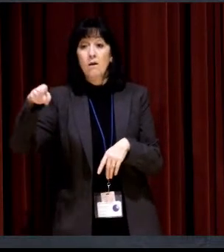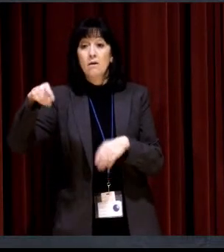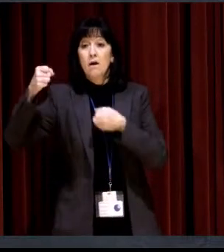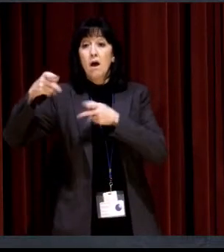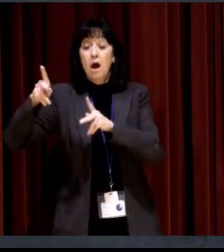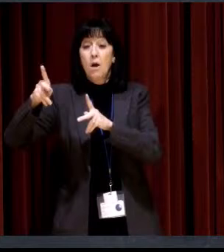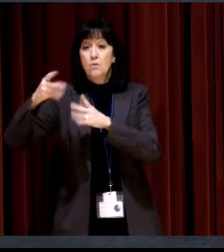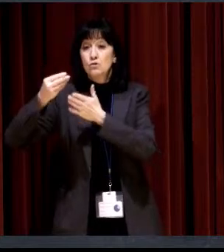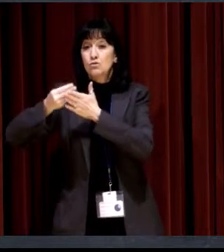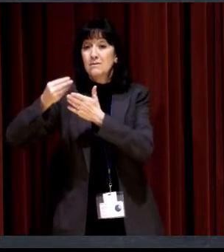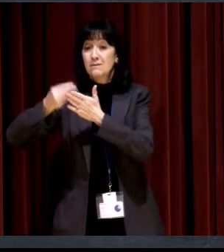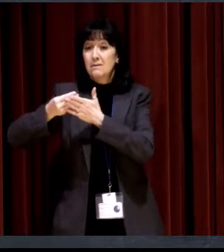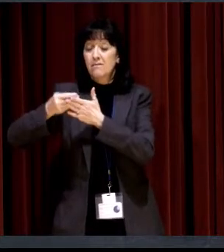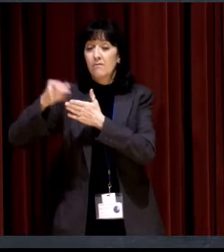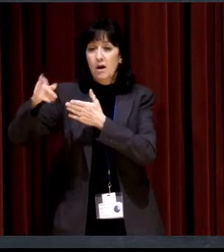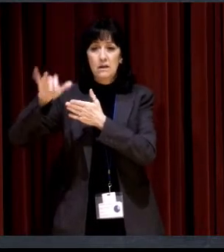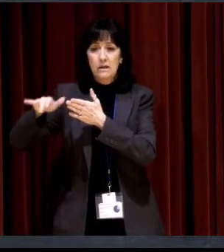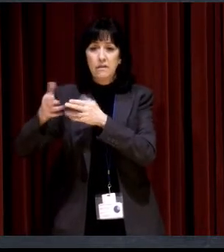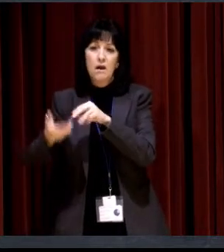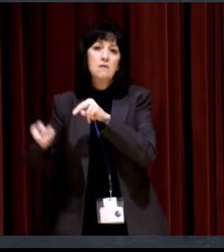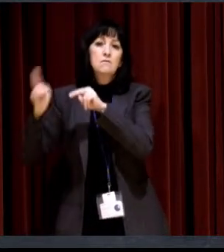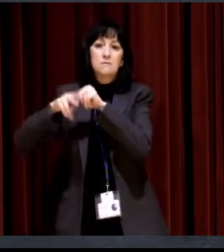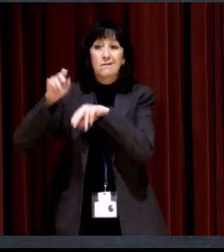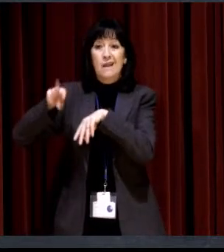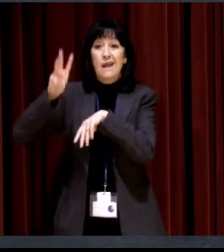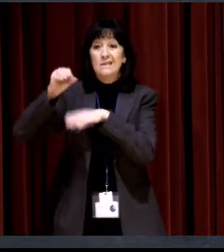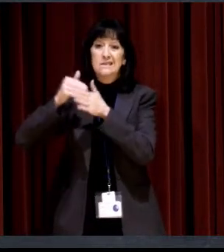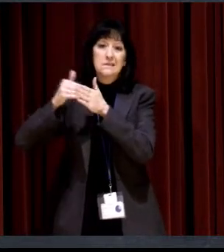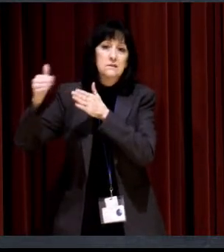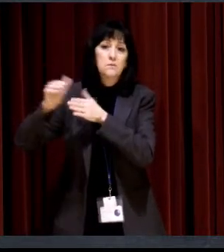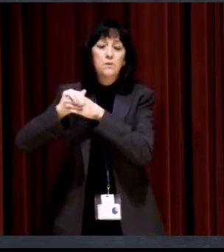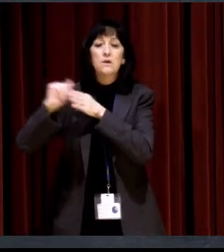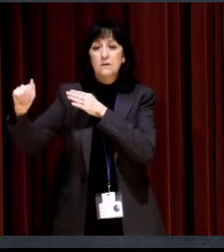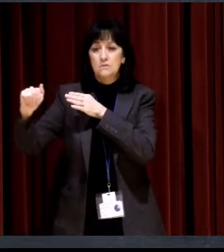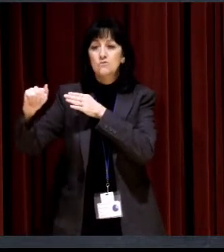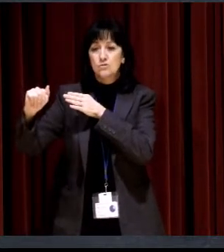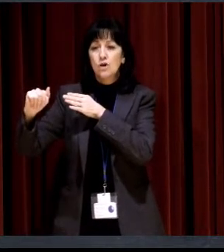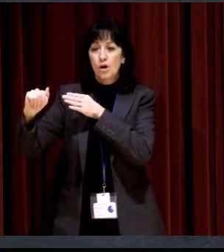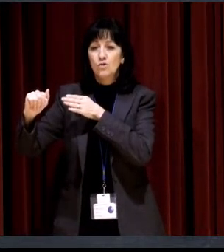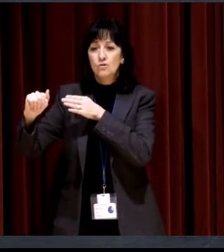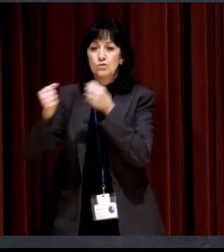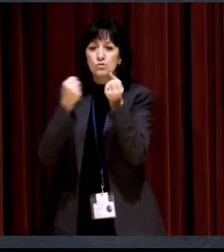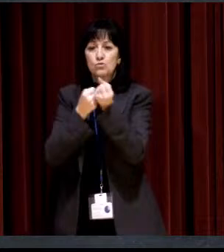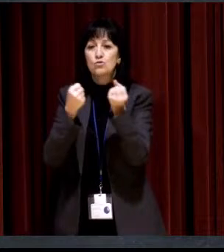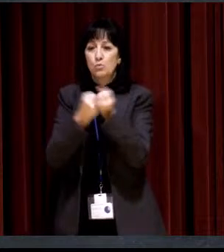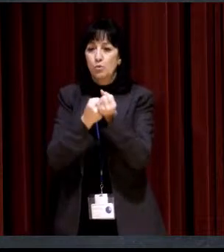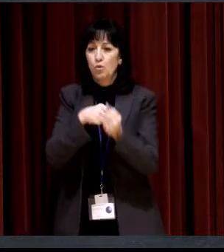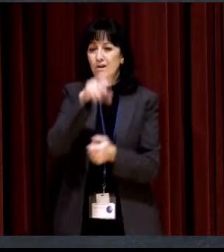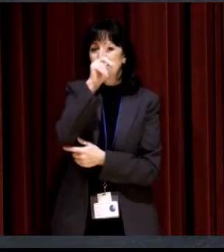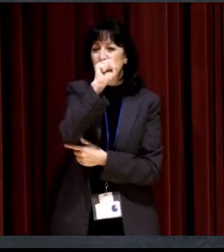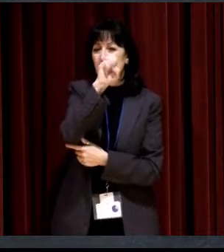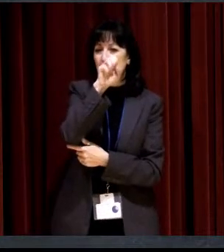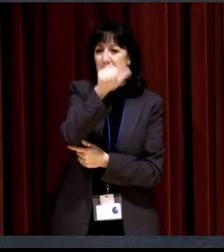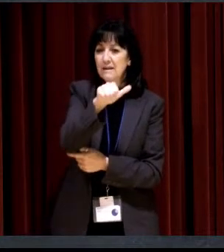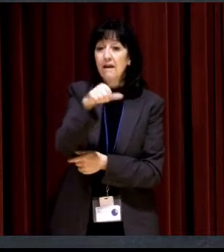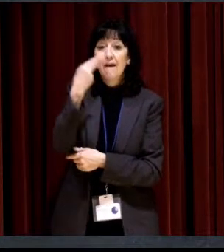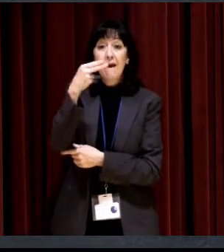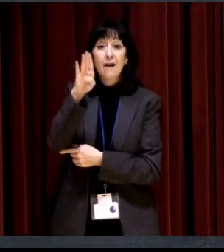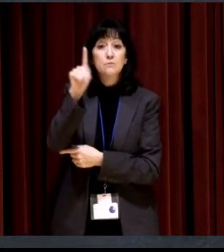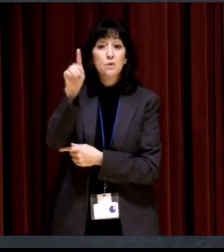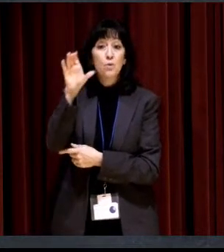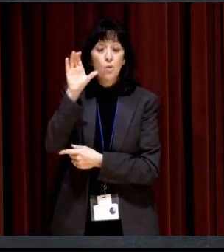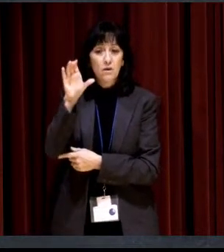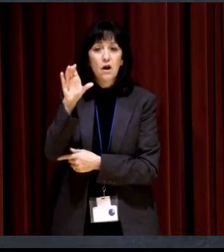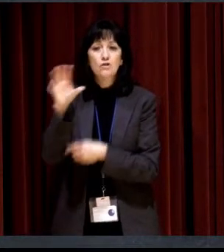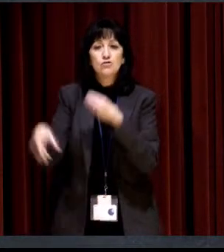$60 million a year, thanks to the support of a number of folks in this room, including DSEA, House Bill 100, adding guidance